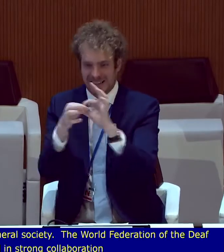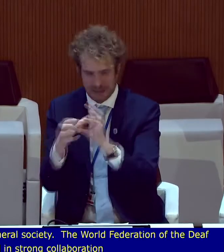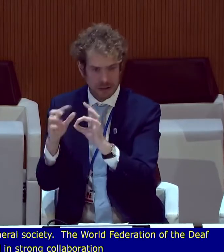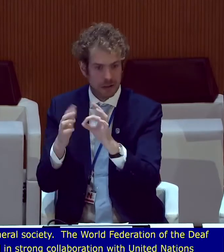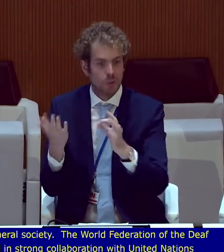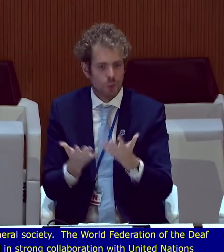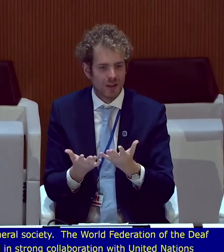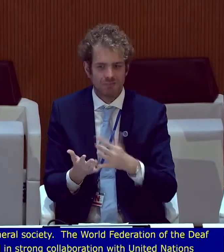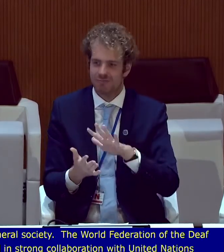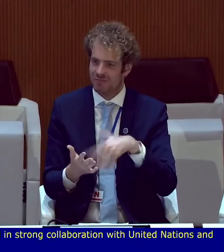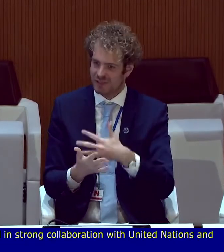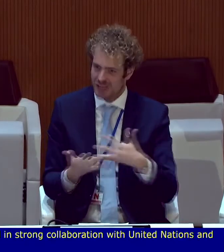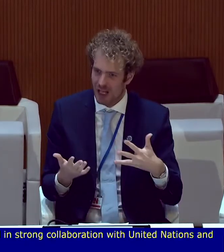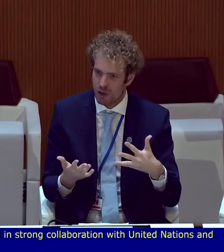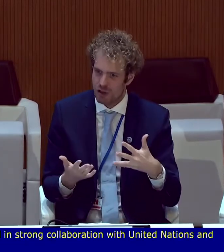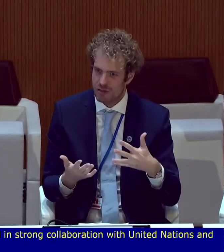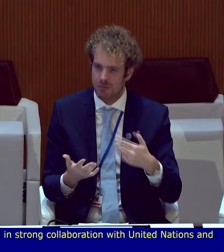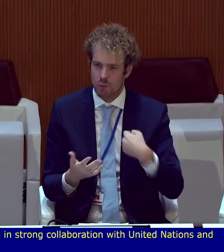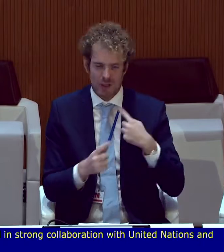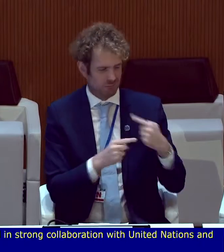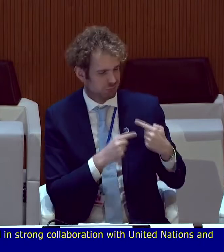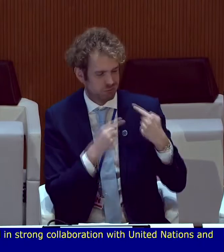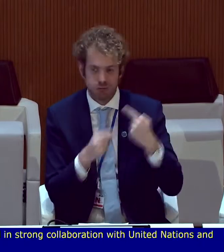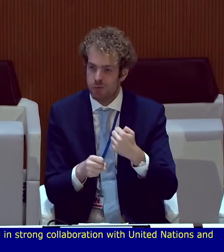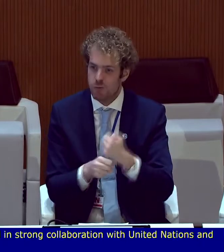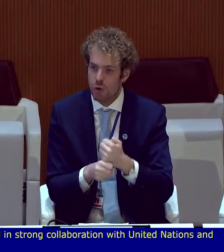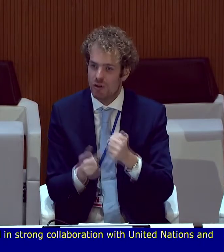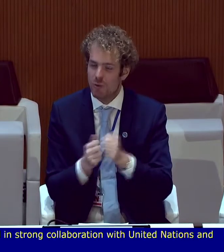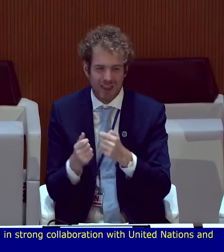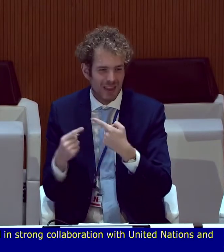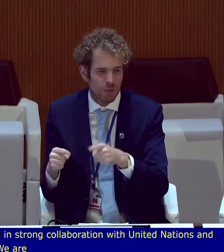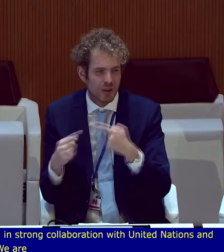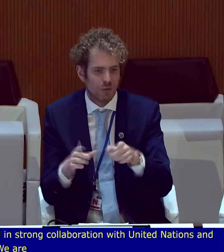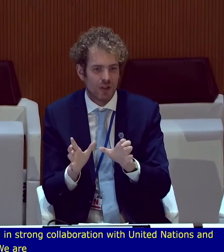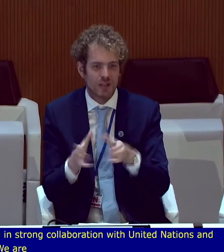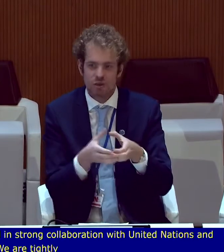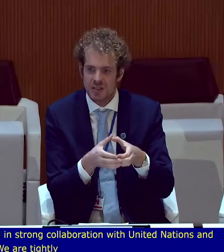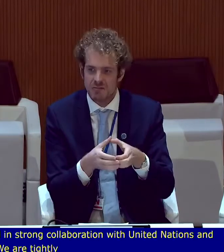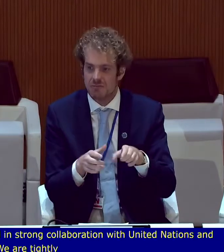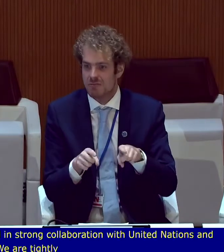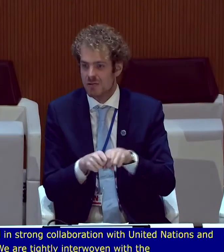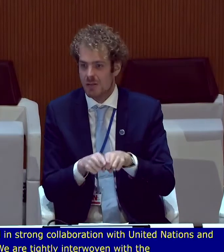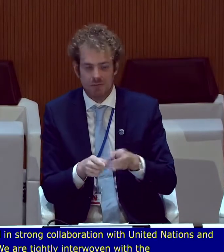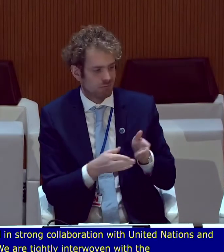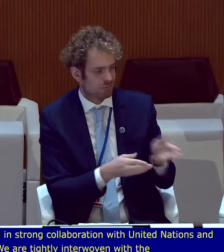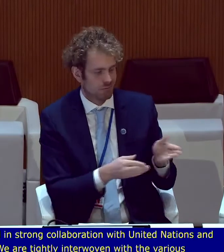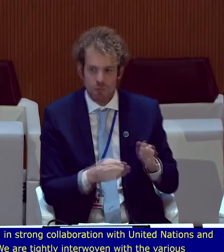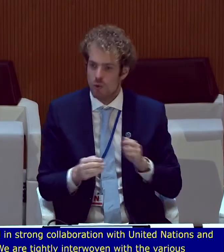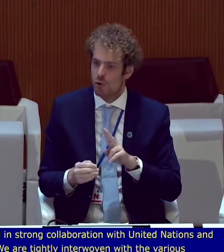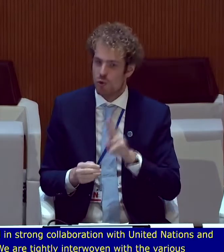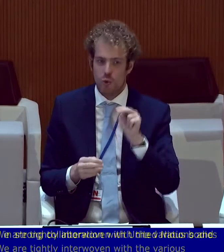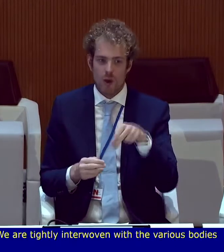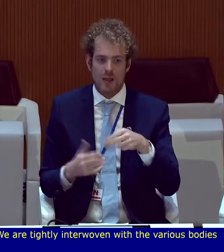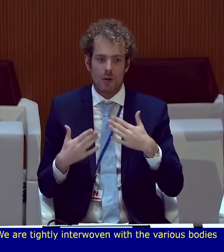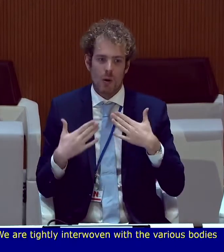are tightly interwoven with the various bodies using sign language. It unites us when we